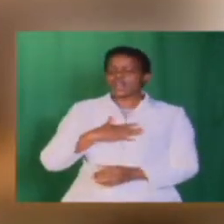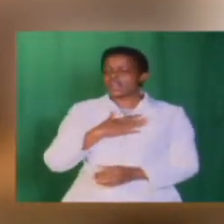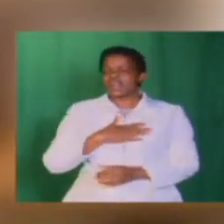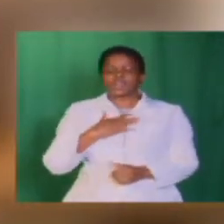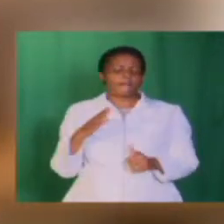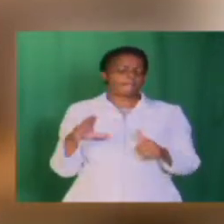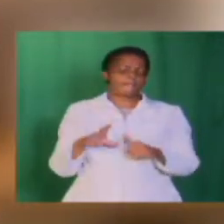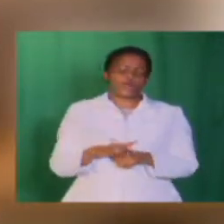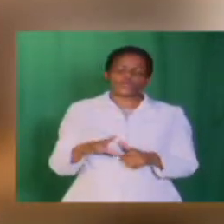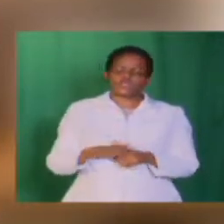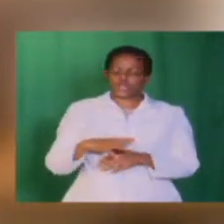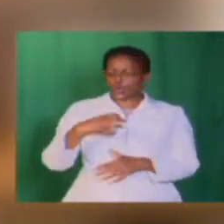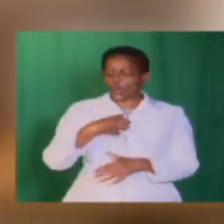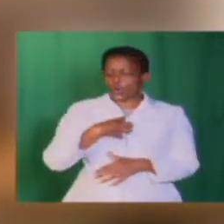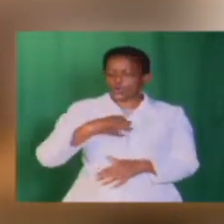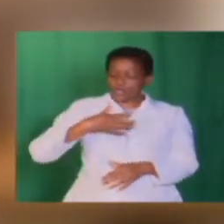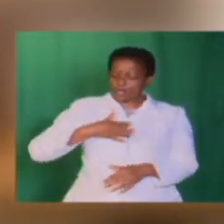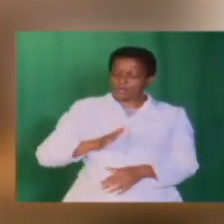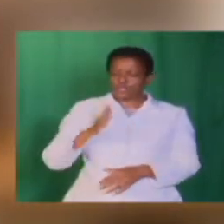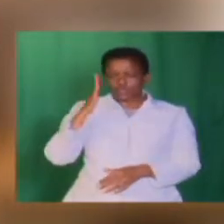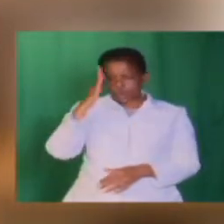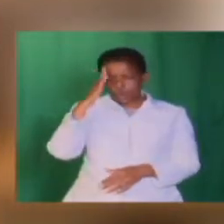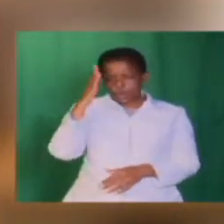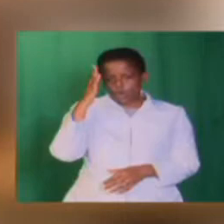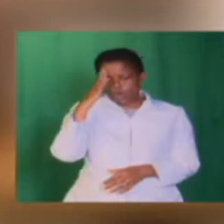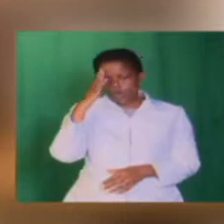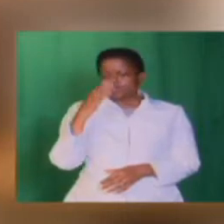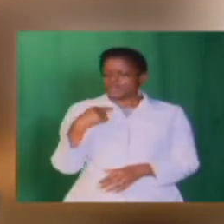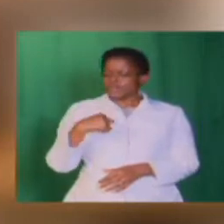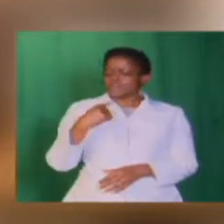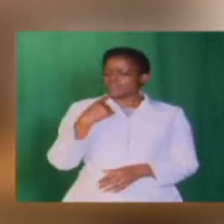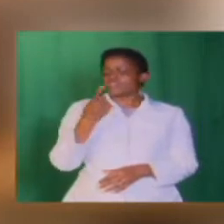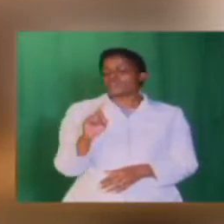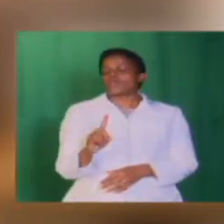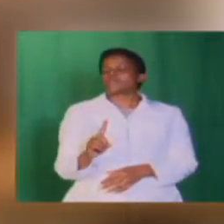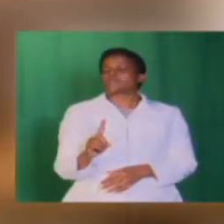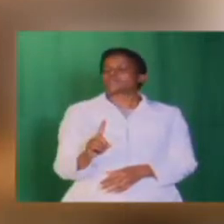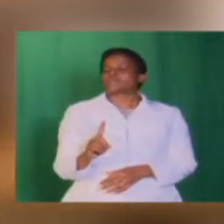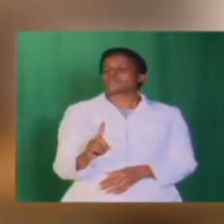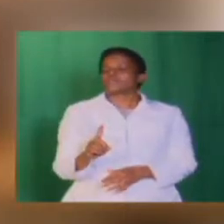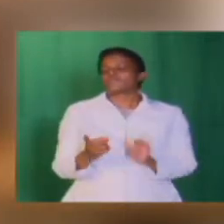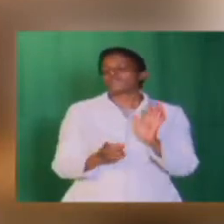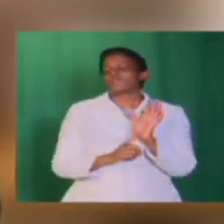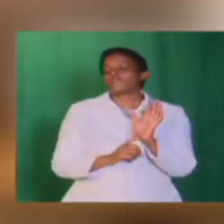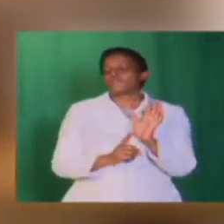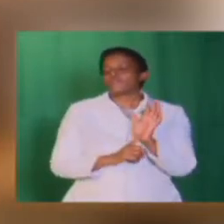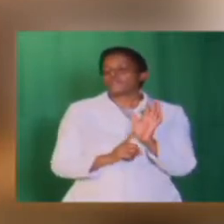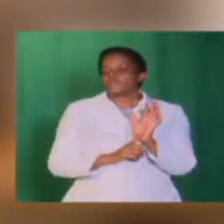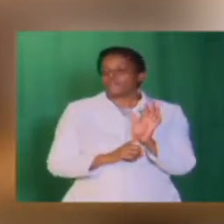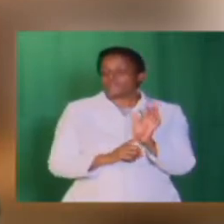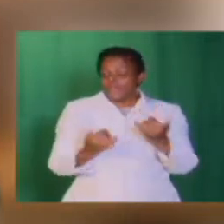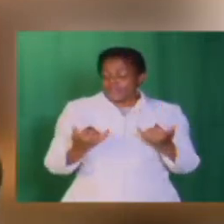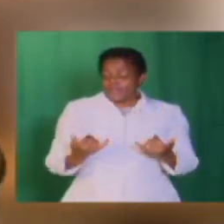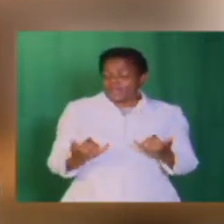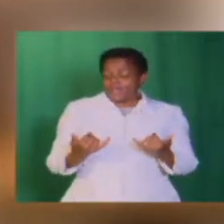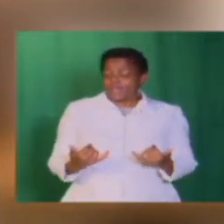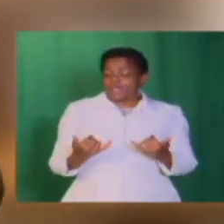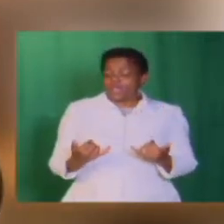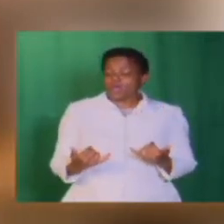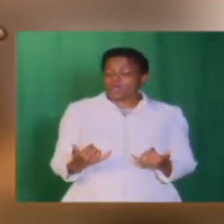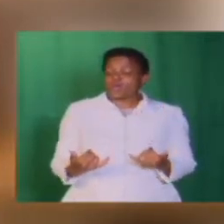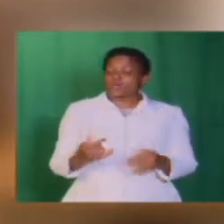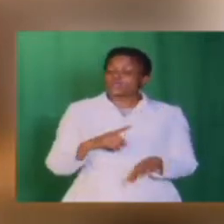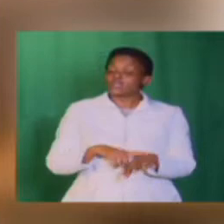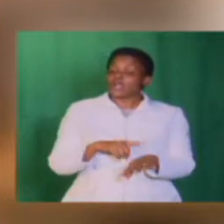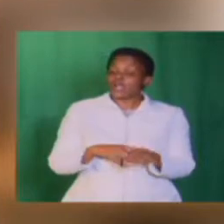is important for you to know what to say when something has happened. Let me make an example. We are now experiencing